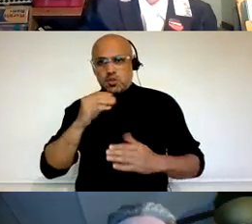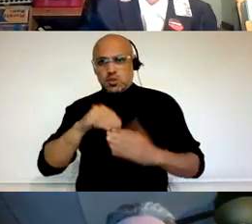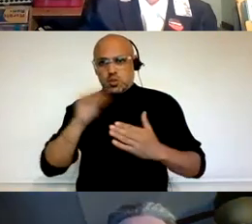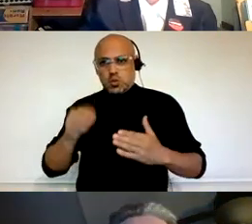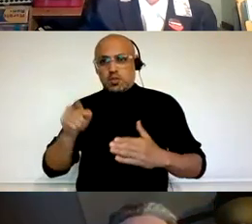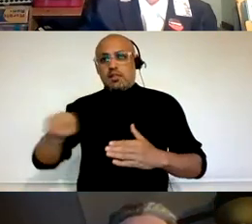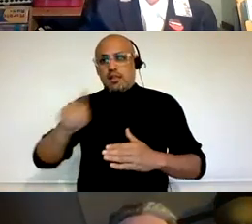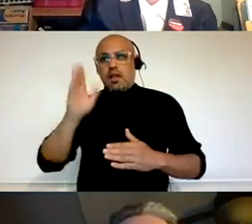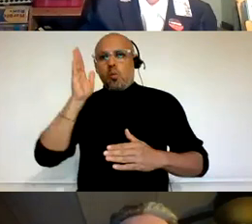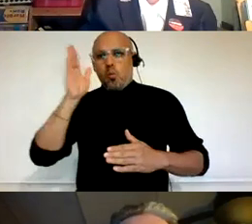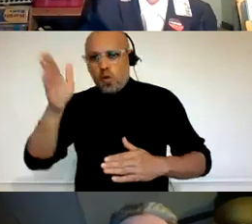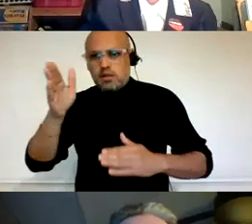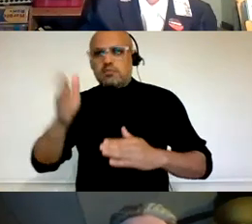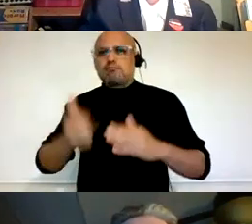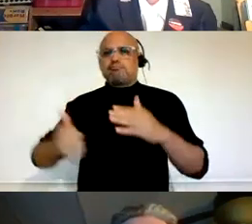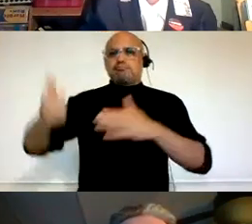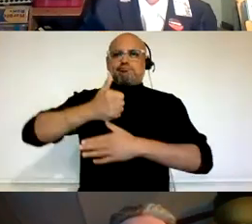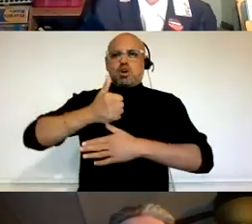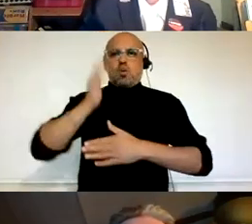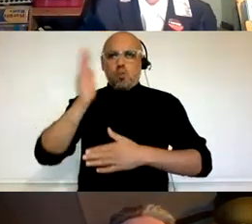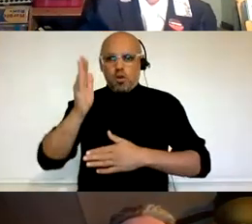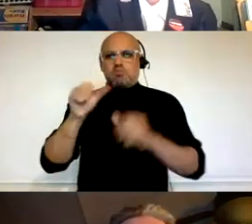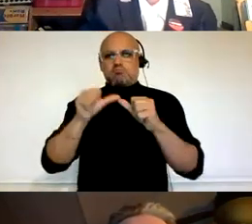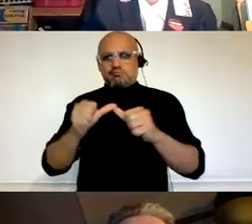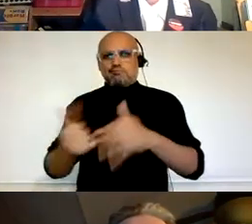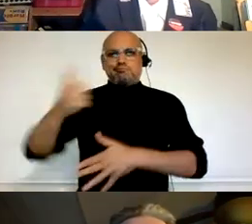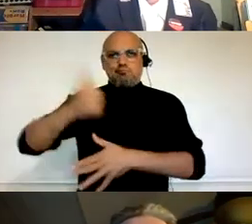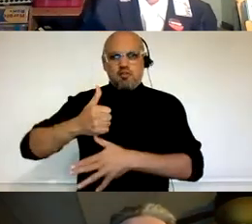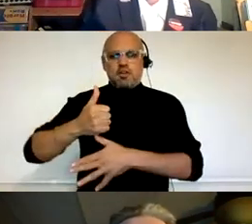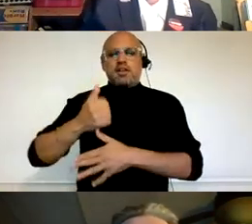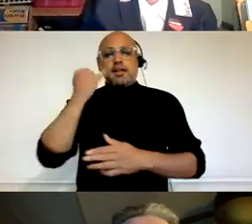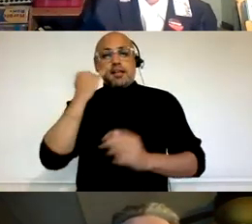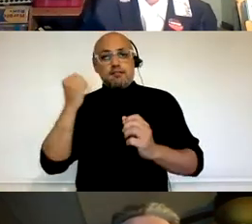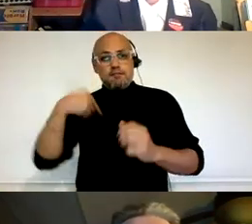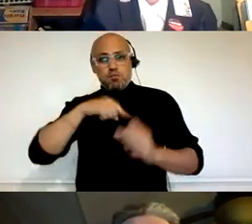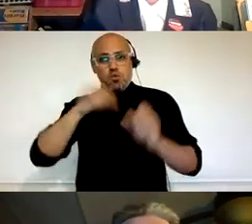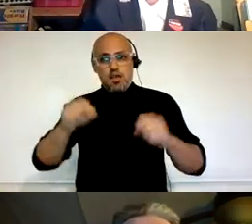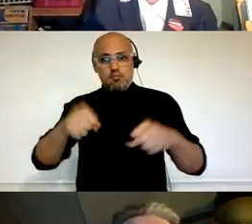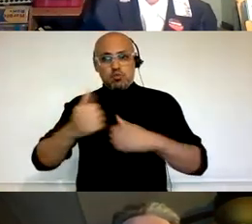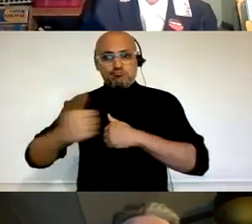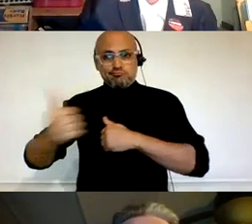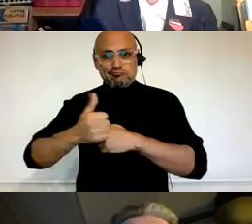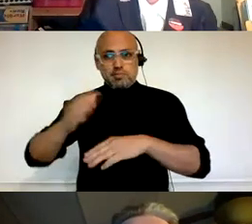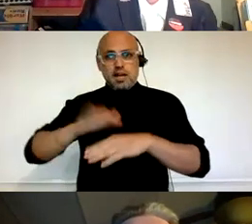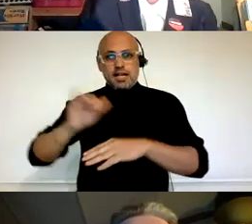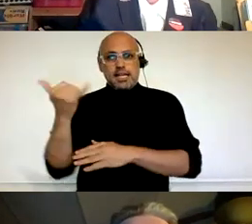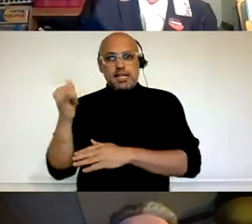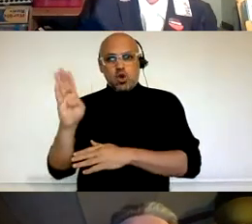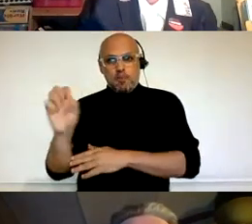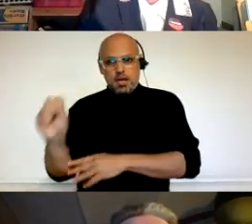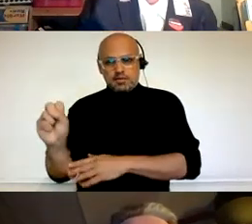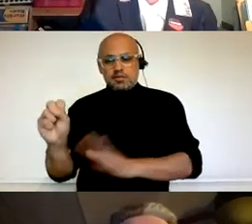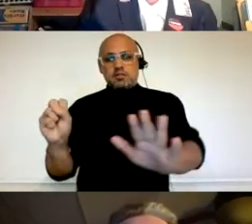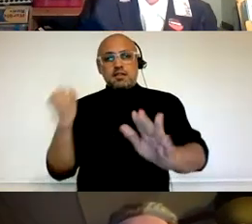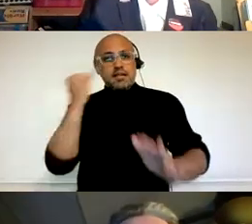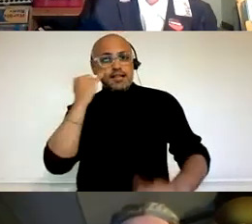always will be our priority as long as we are able to transport them on a yellow bus. Now, if we are